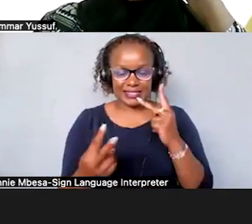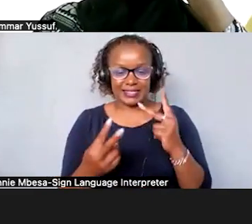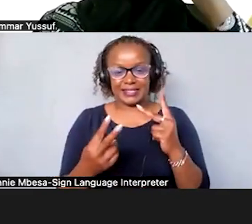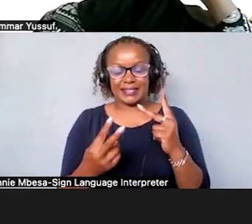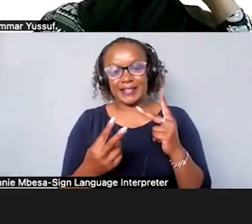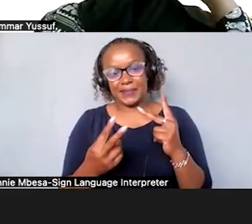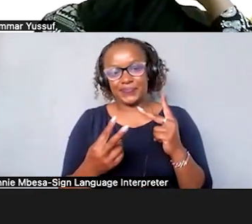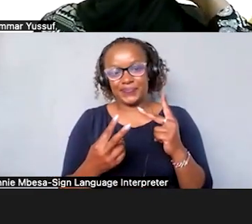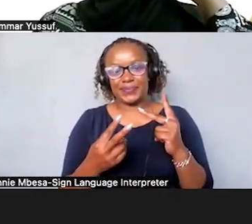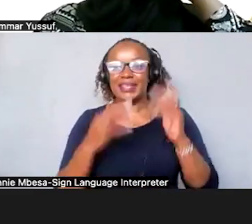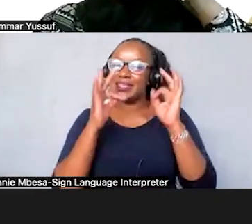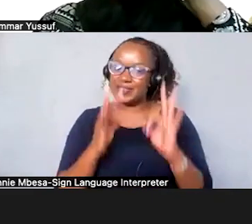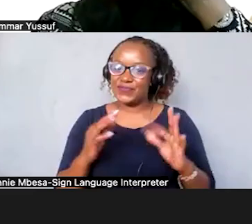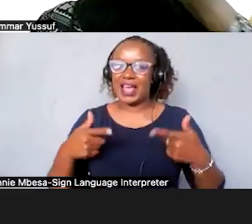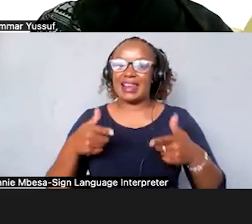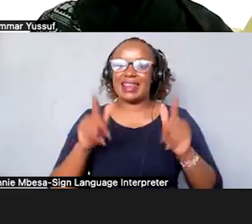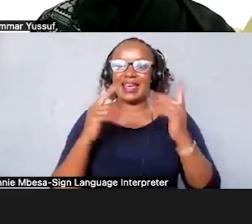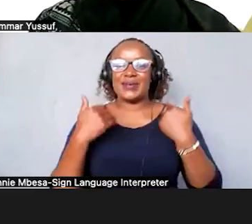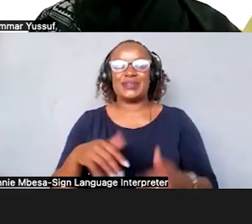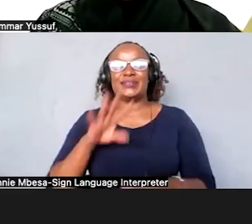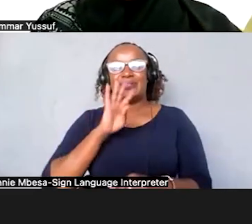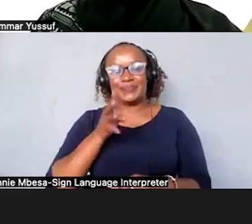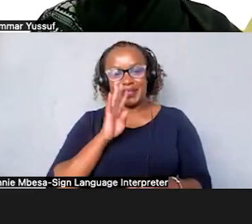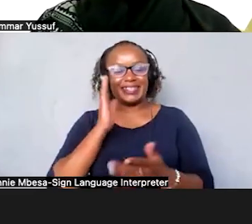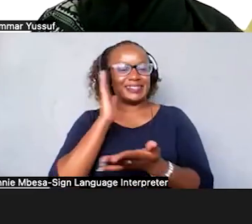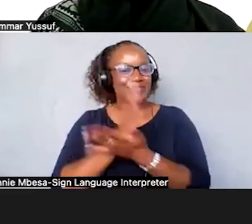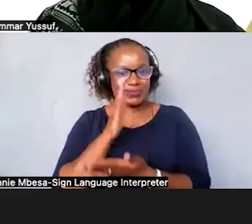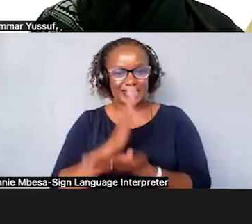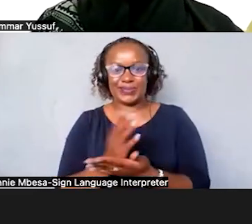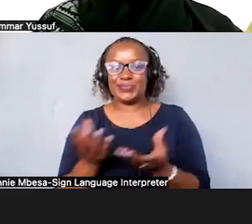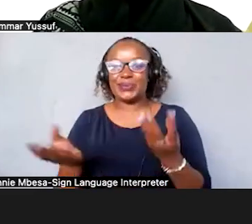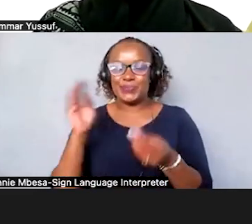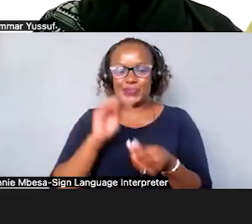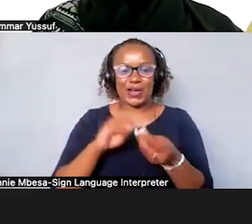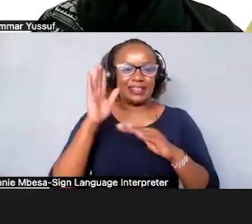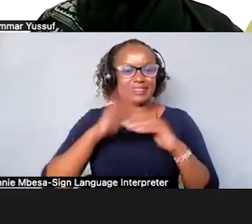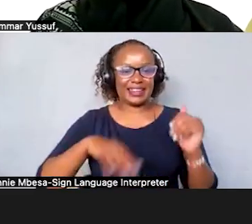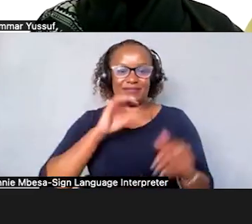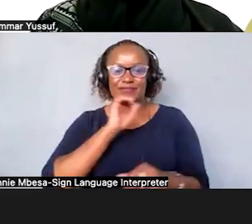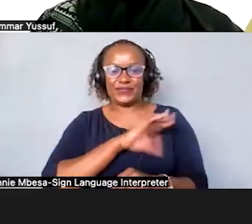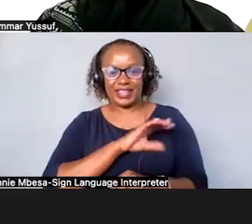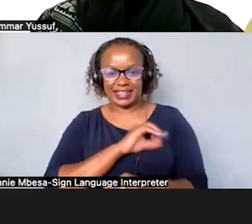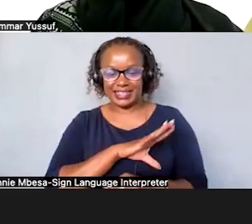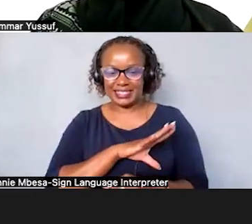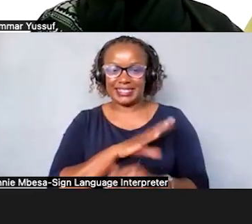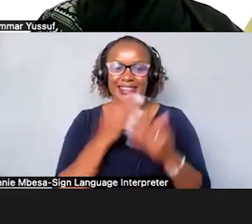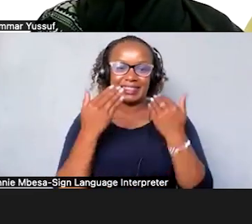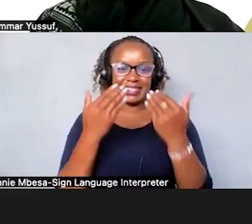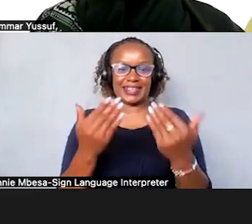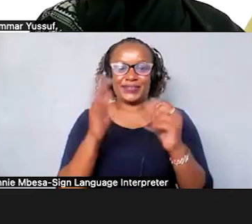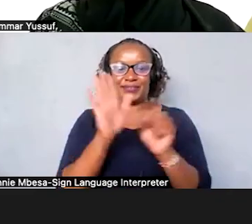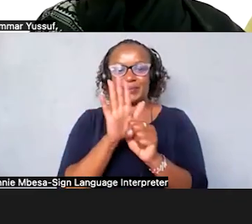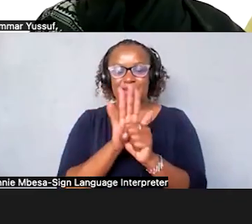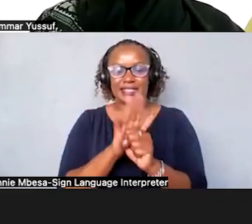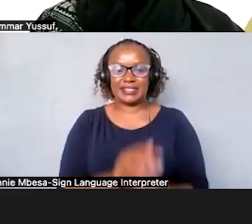be real indeed fearless. Thank you. Thank you so much. Thank you very much for that. We appreciate